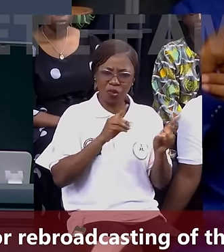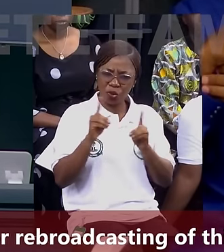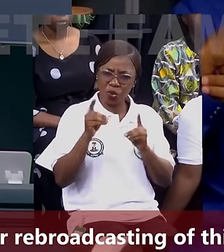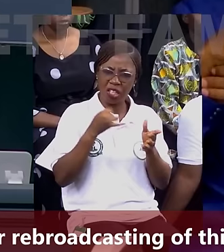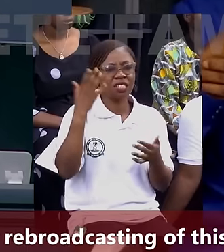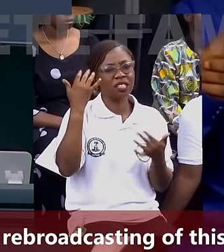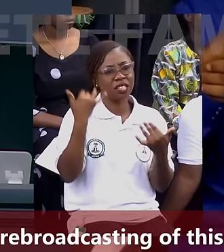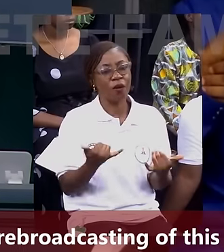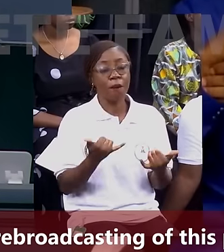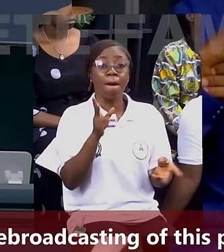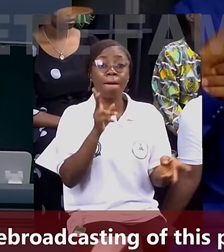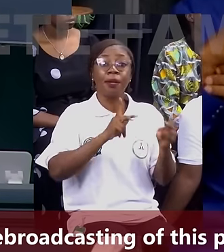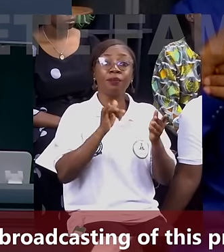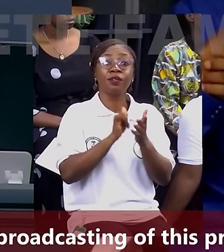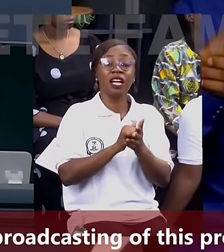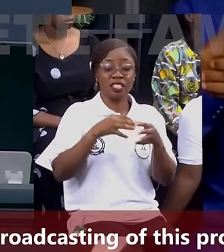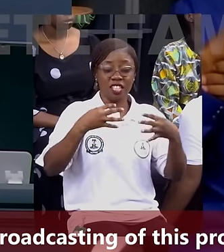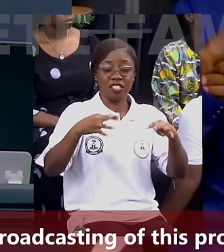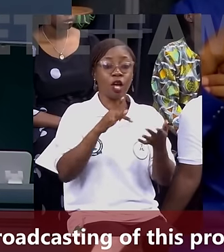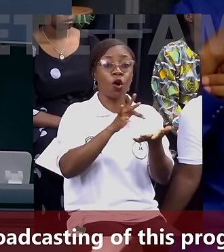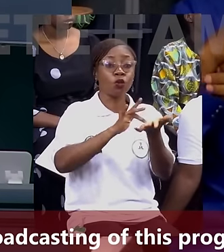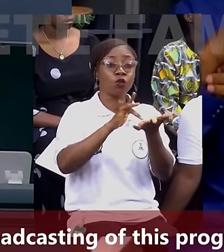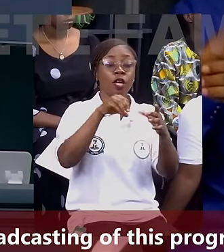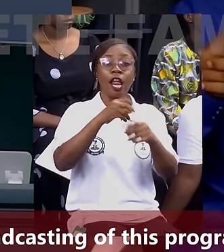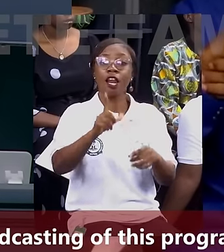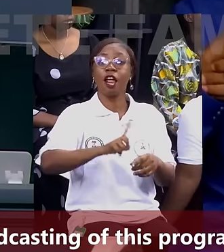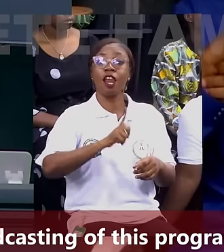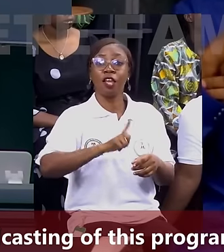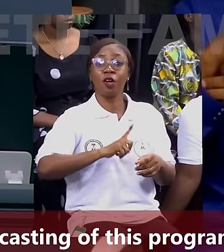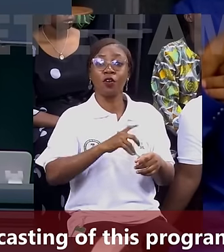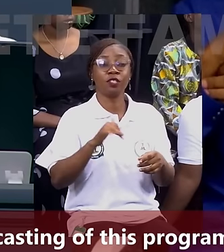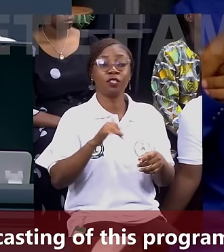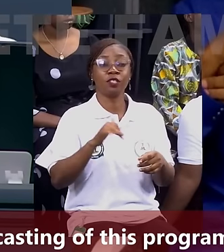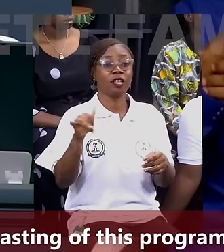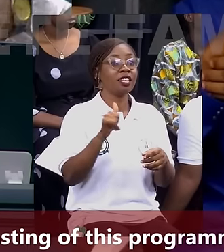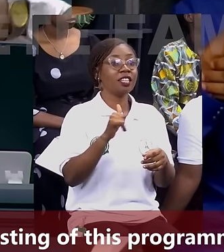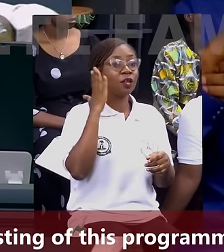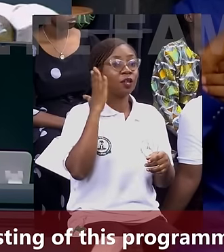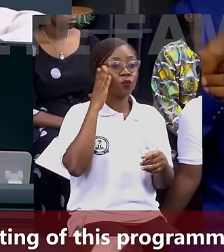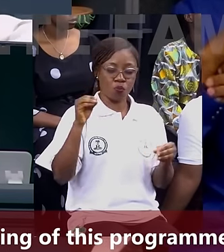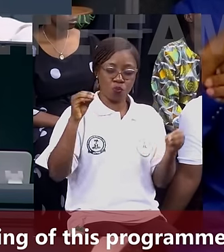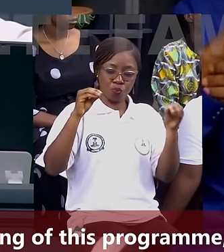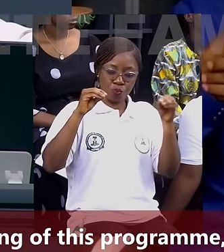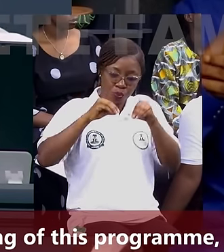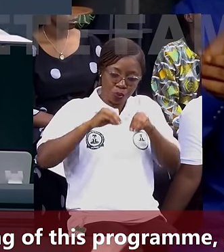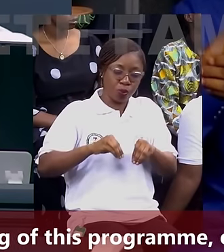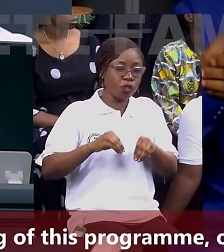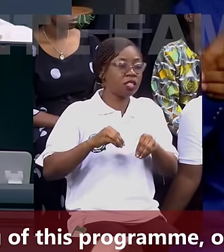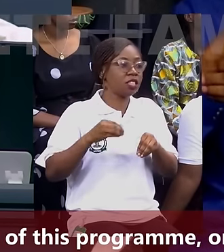So people where they sell drugs for Lagos, they go put the